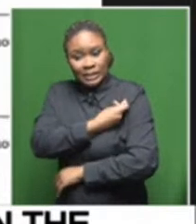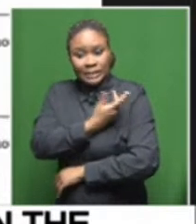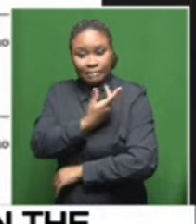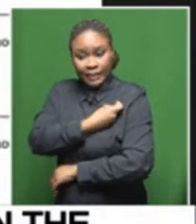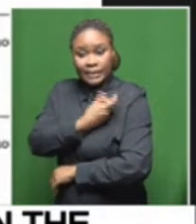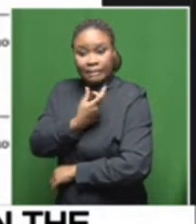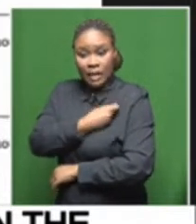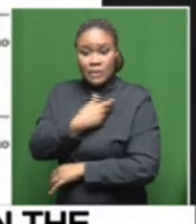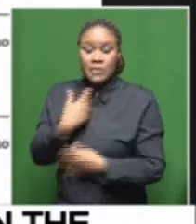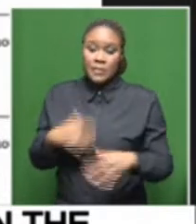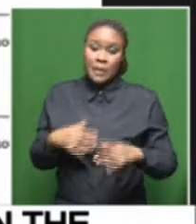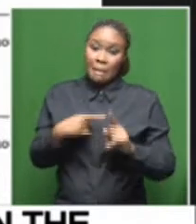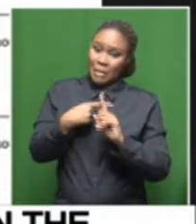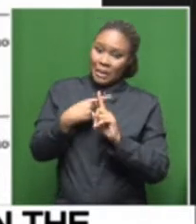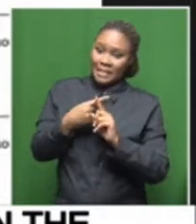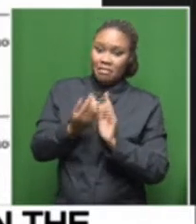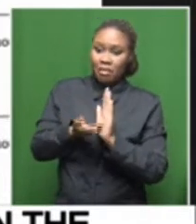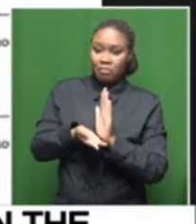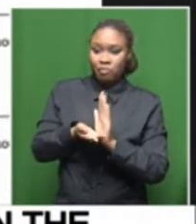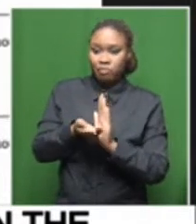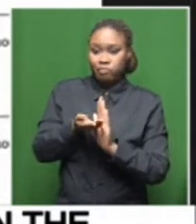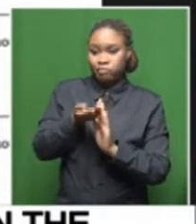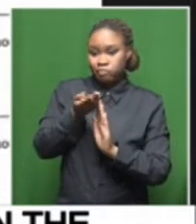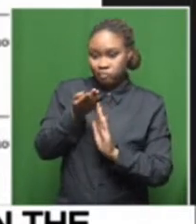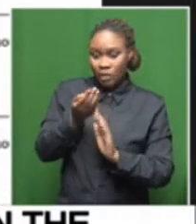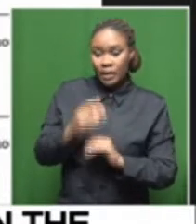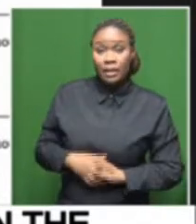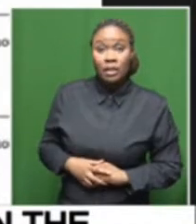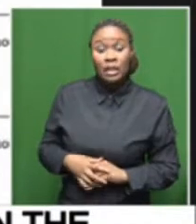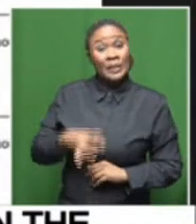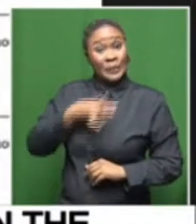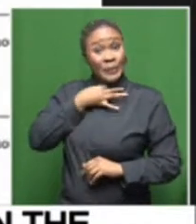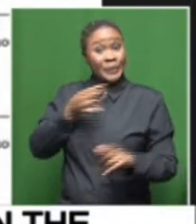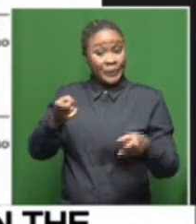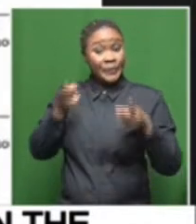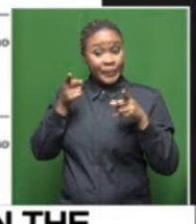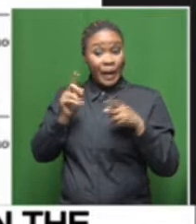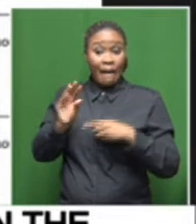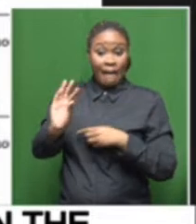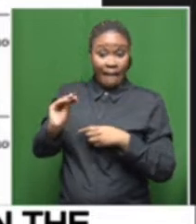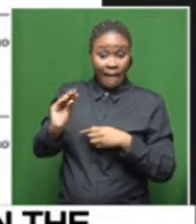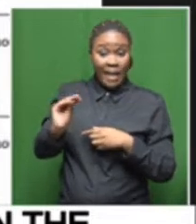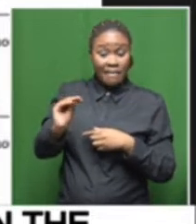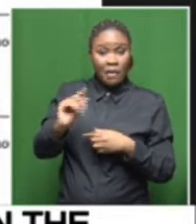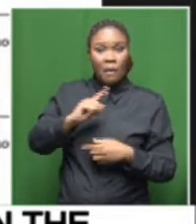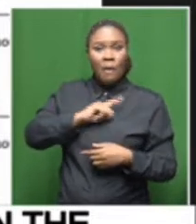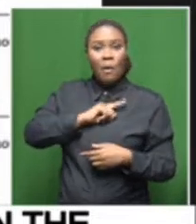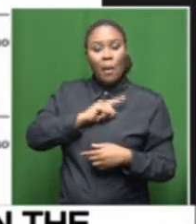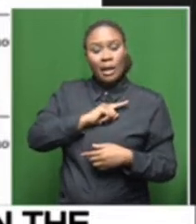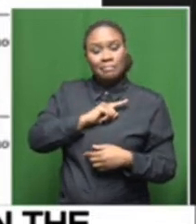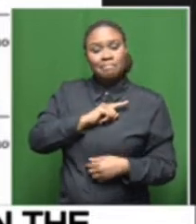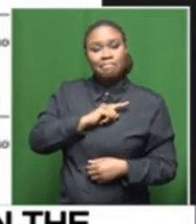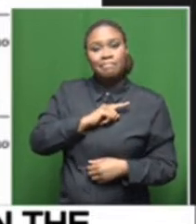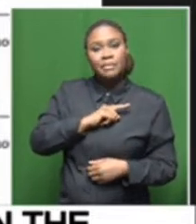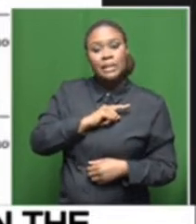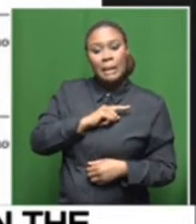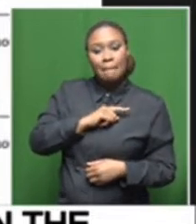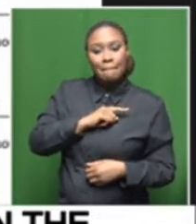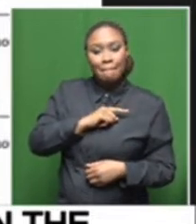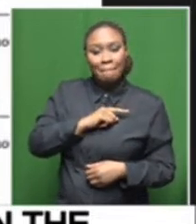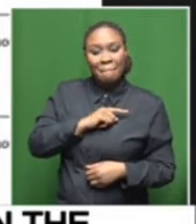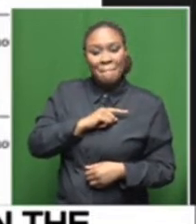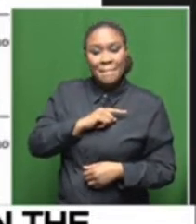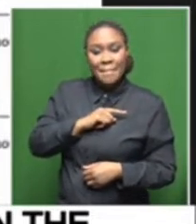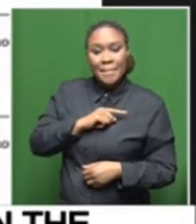reported. There is definitely a risk that at the current moment, there is